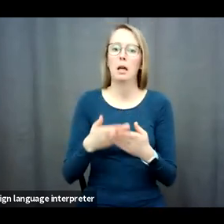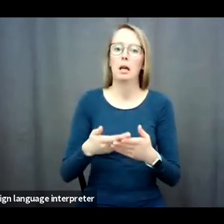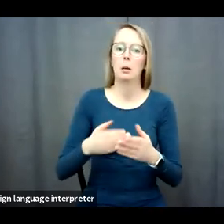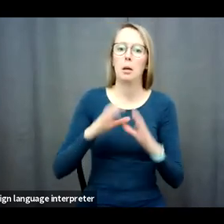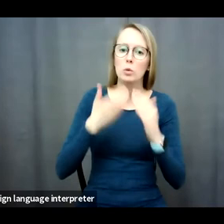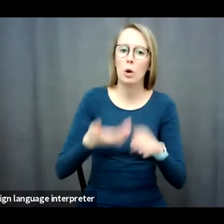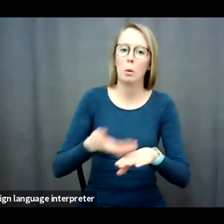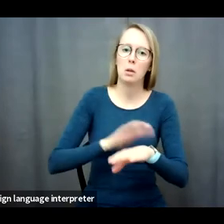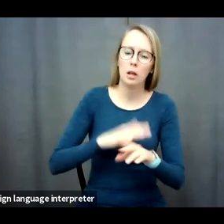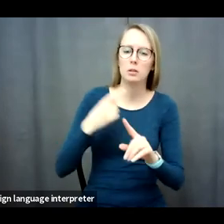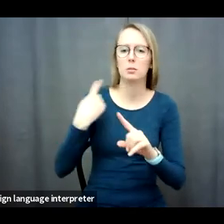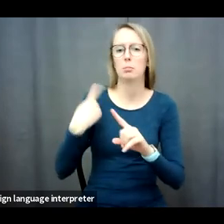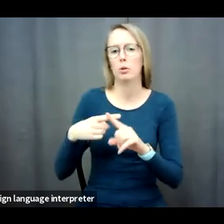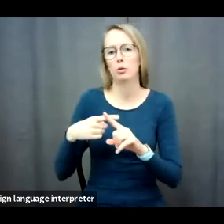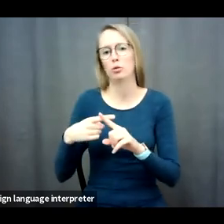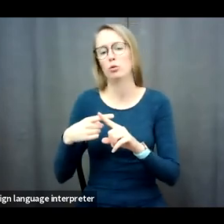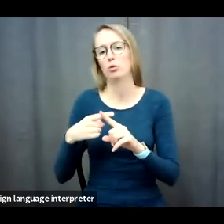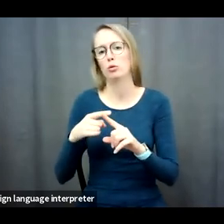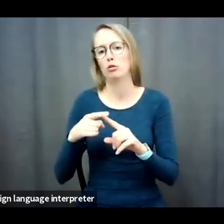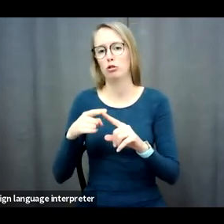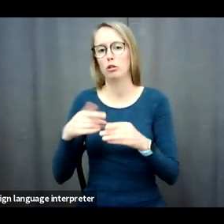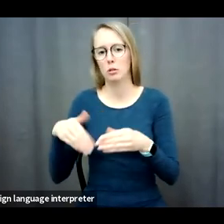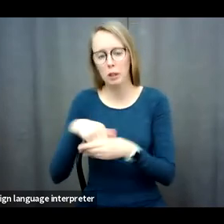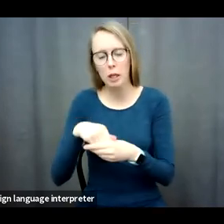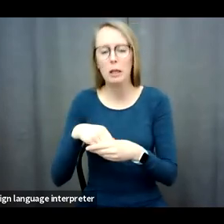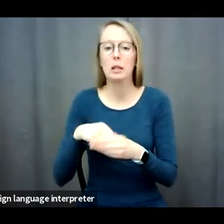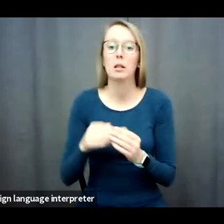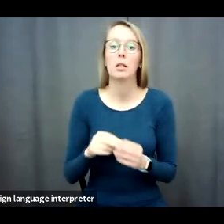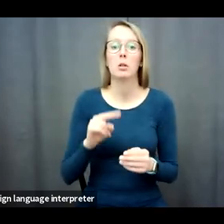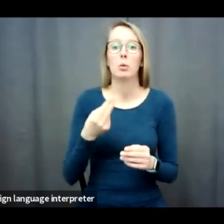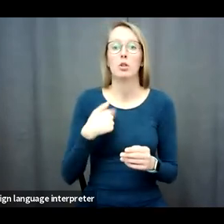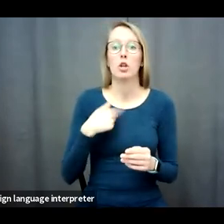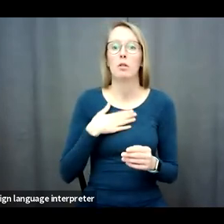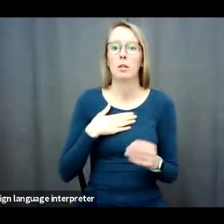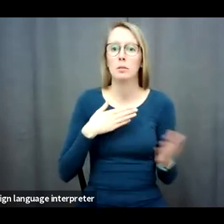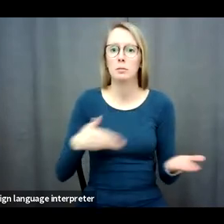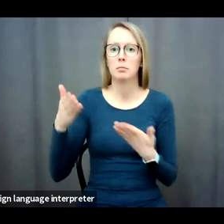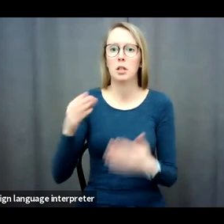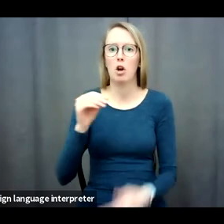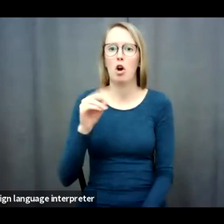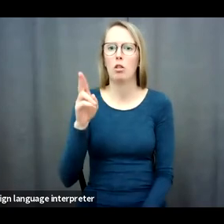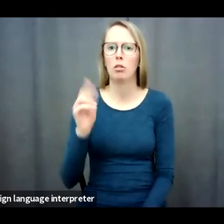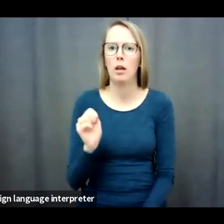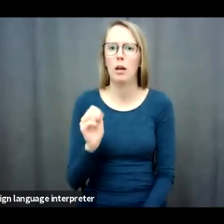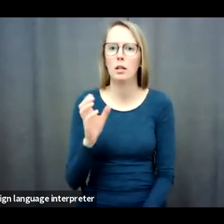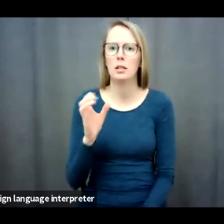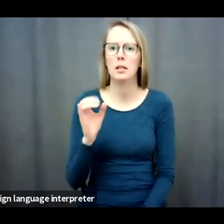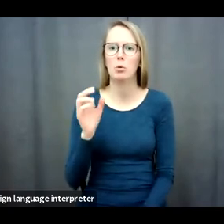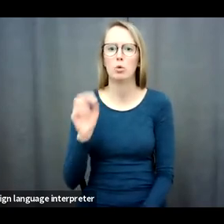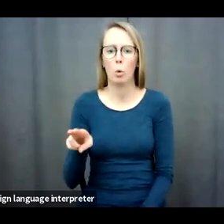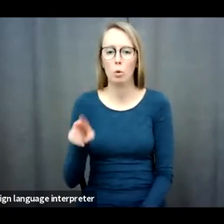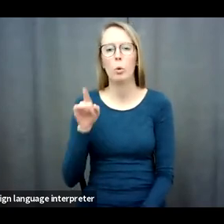with disabilities. So I want to move on quickly to Anne Simonsen. She's a